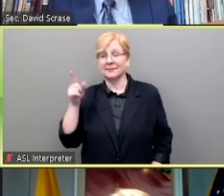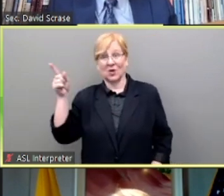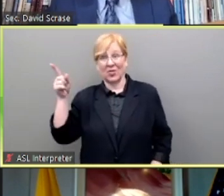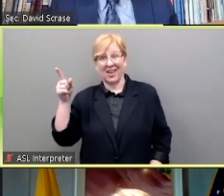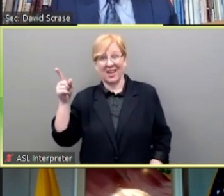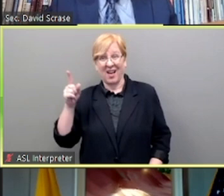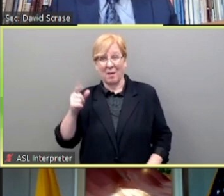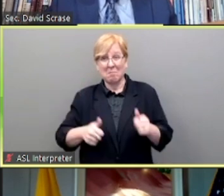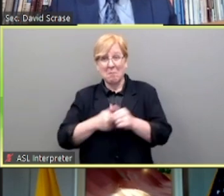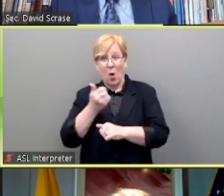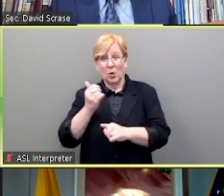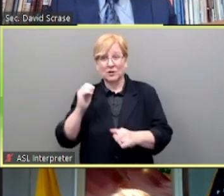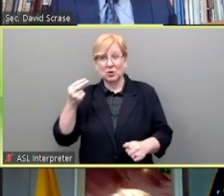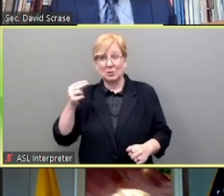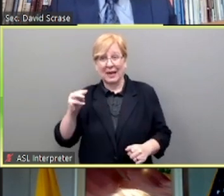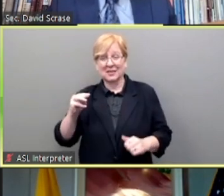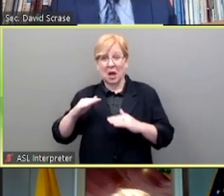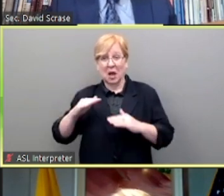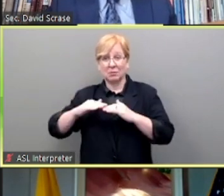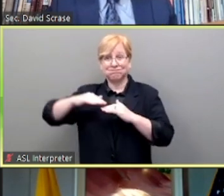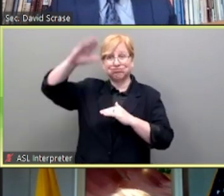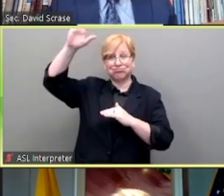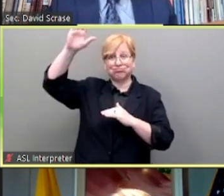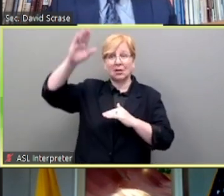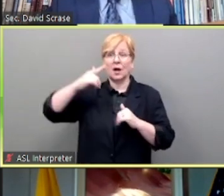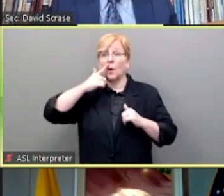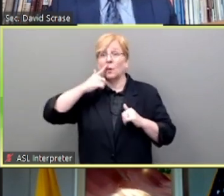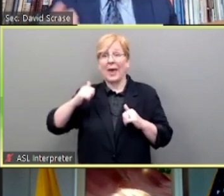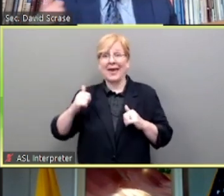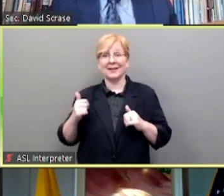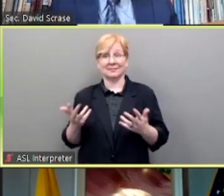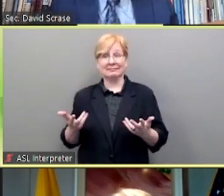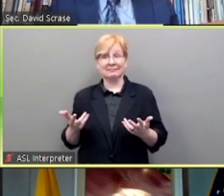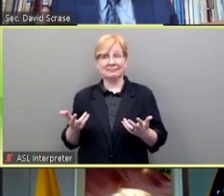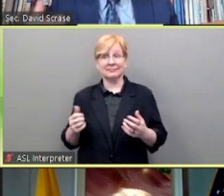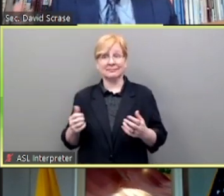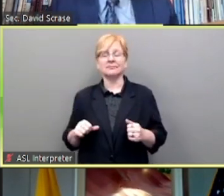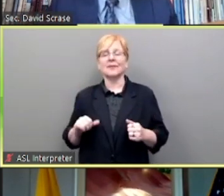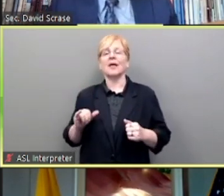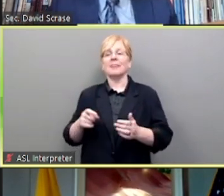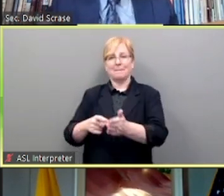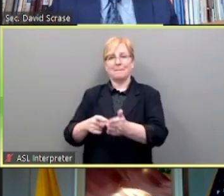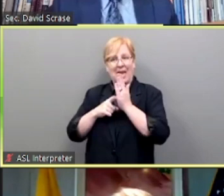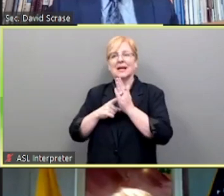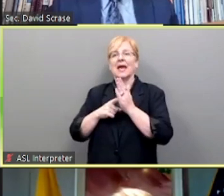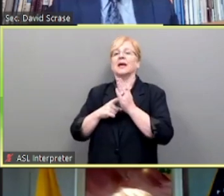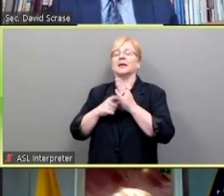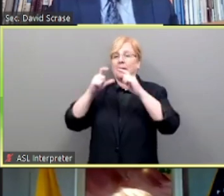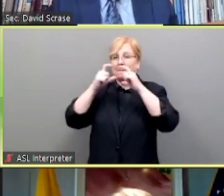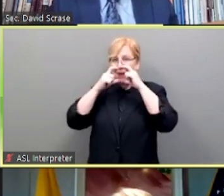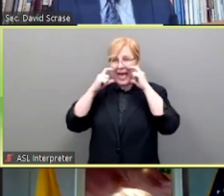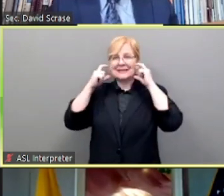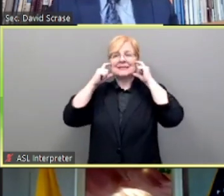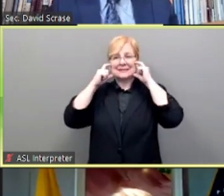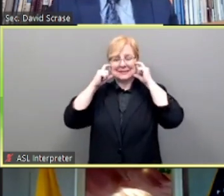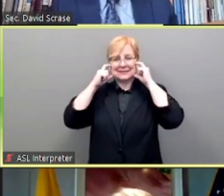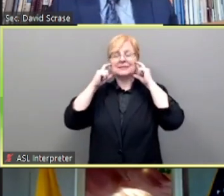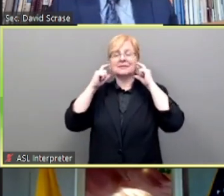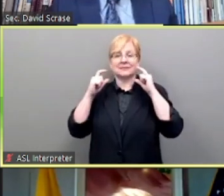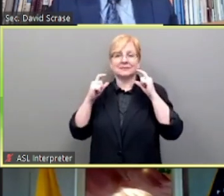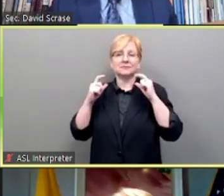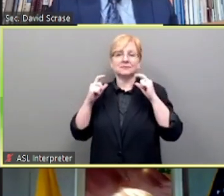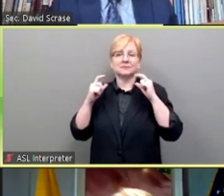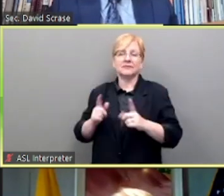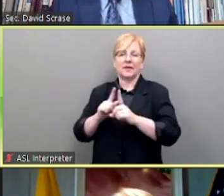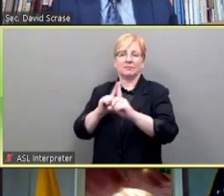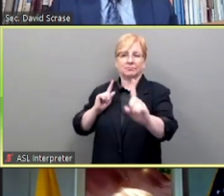it, except 3 counties, are orange today, which would mandate indoor masking as well. Next slide.